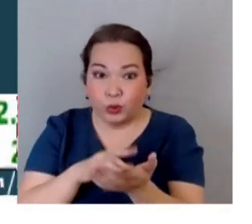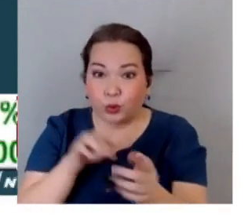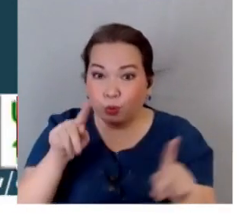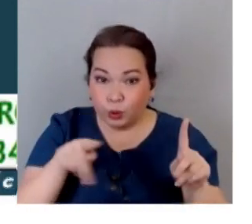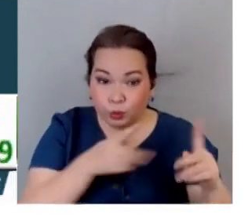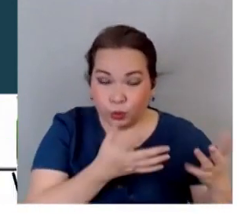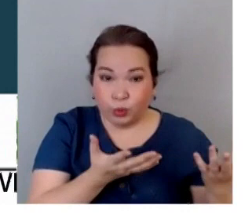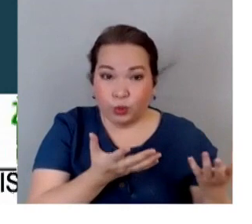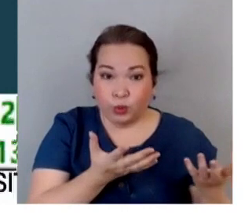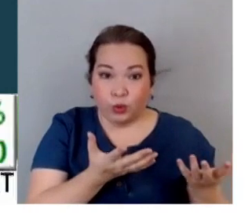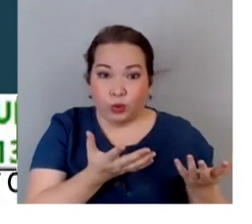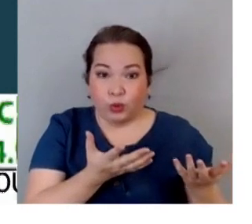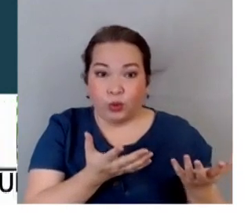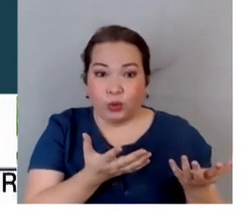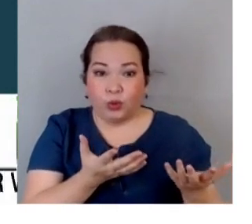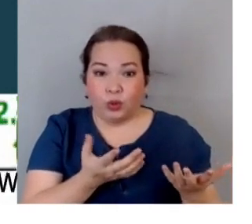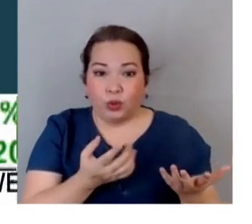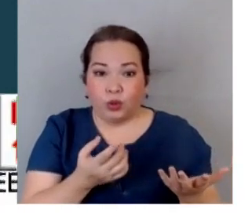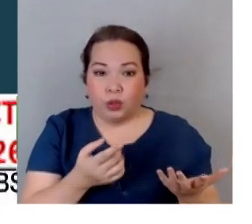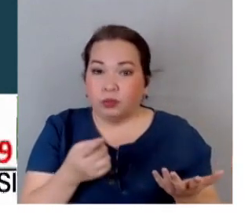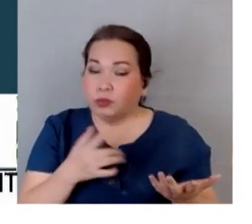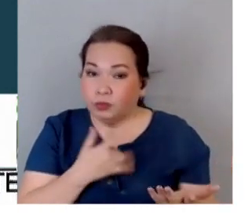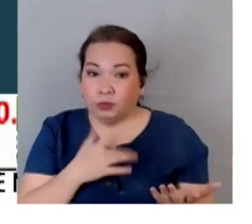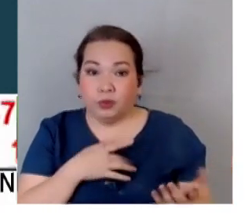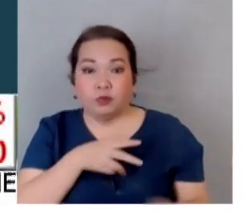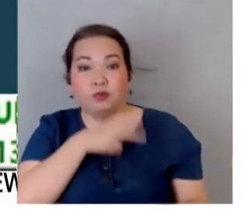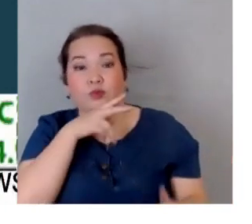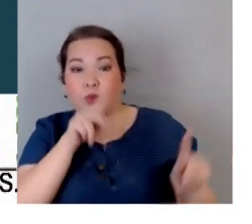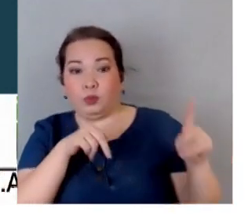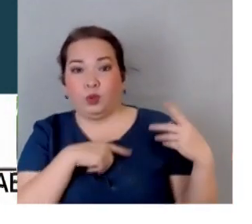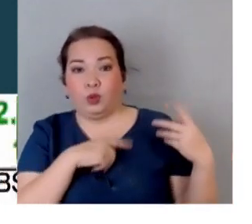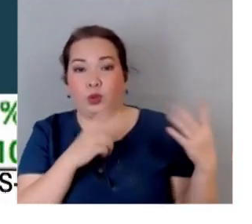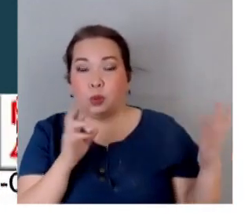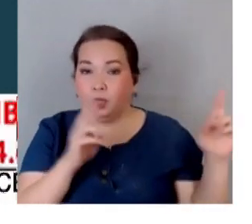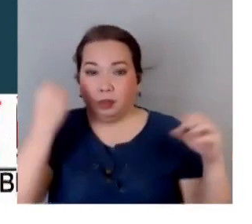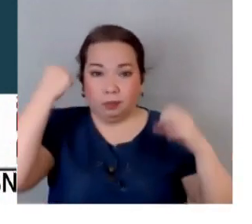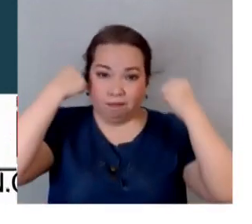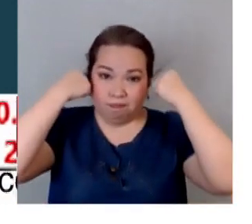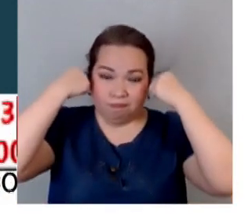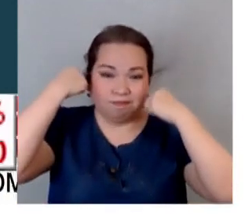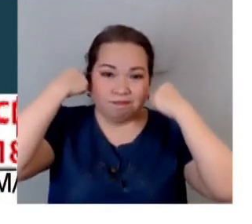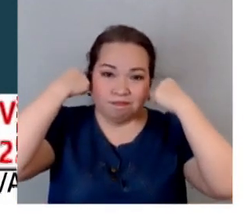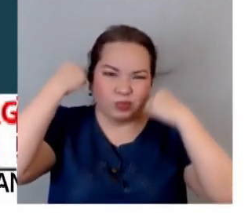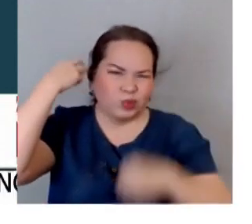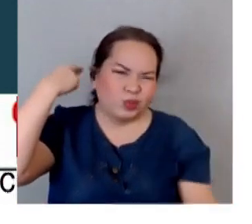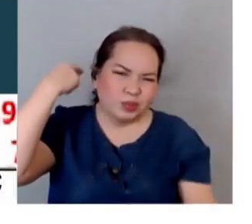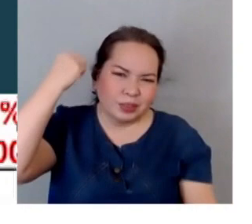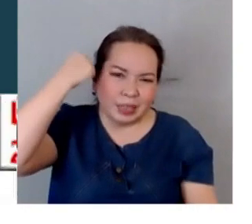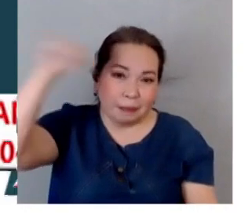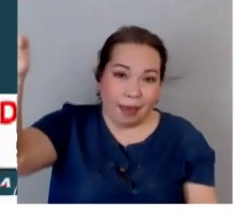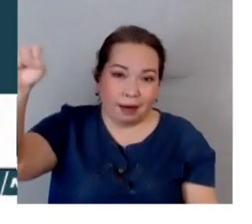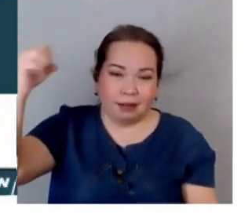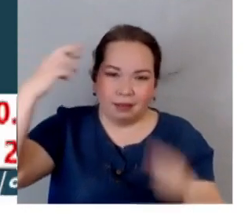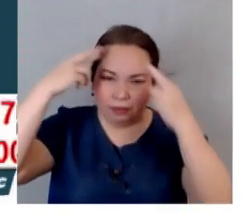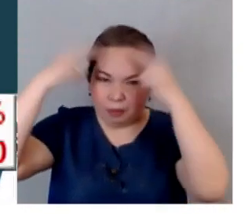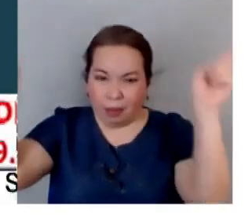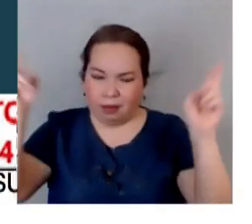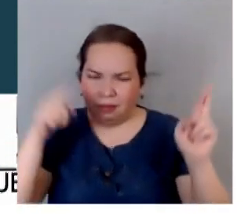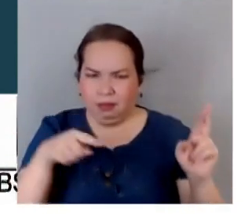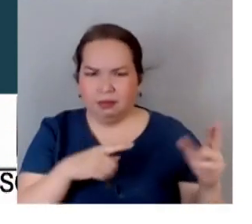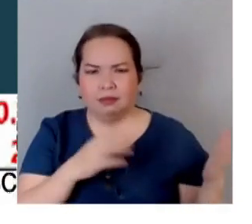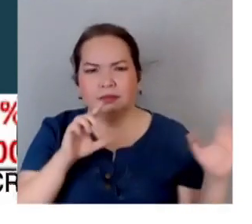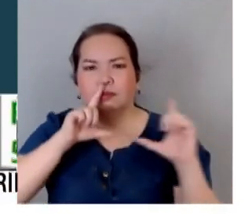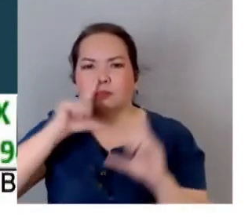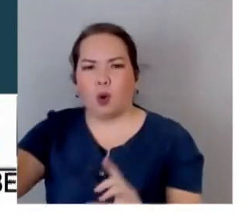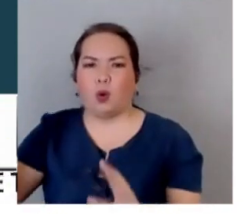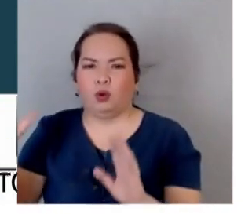conflict, you can always go to the courts. But you know, going to the court of public opinion and red